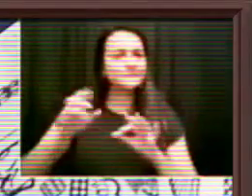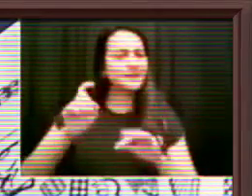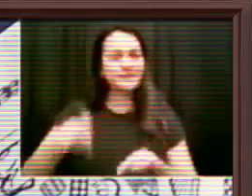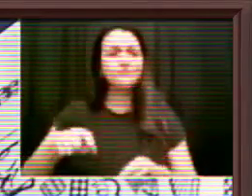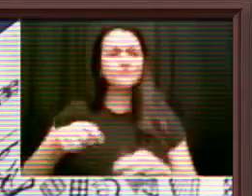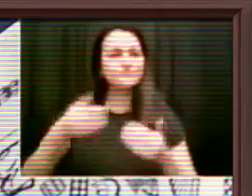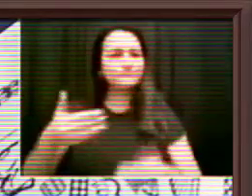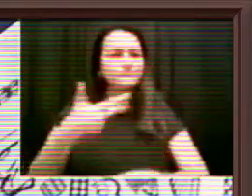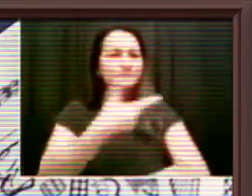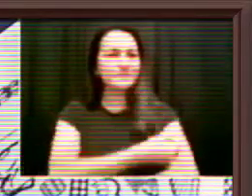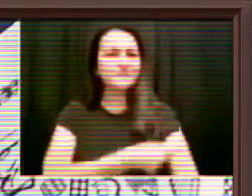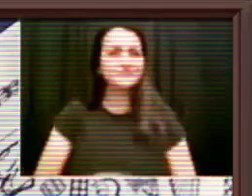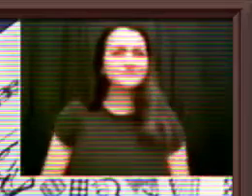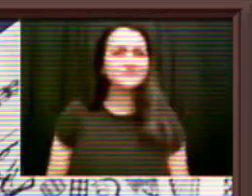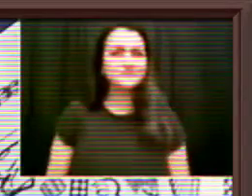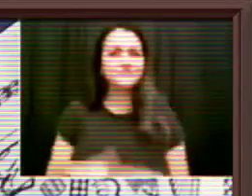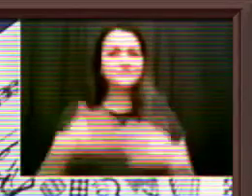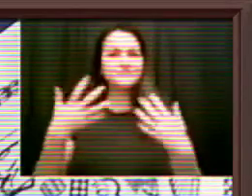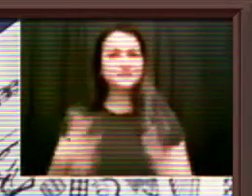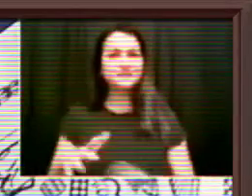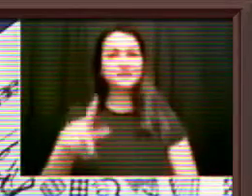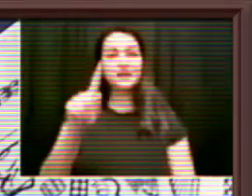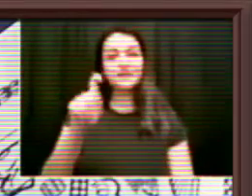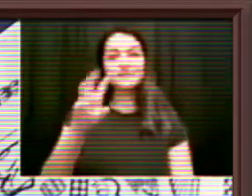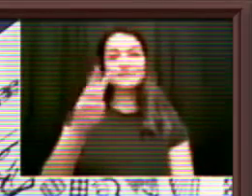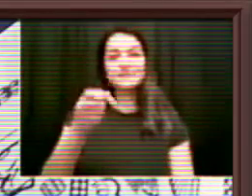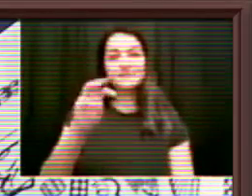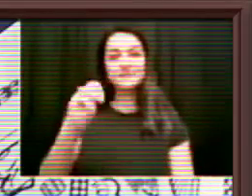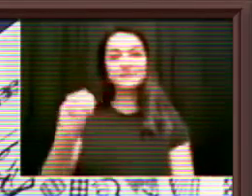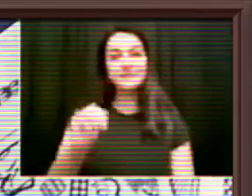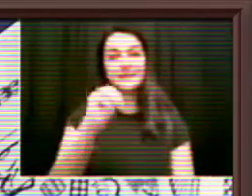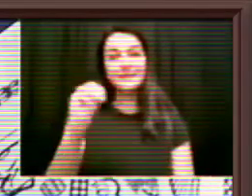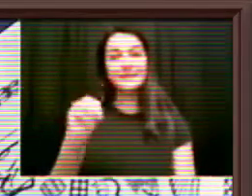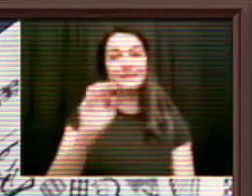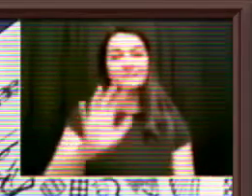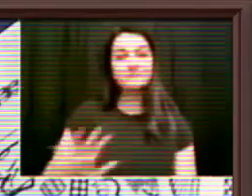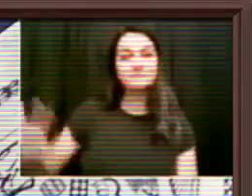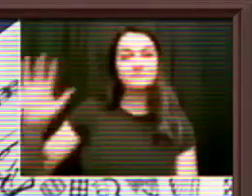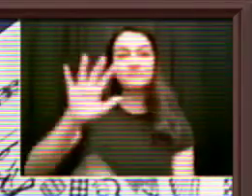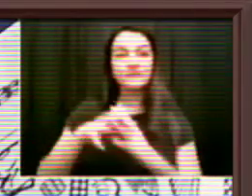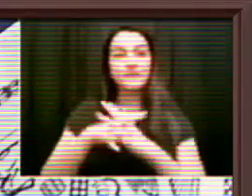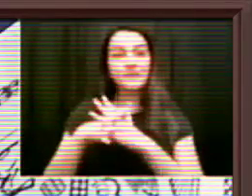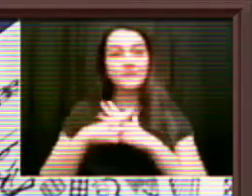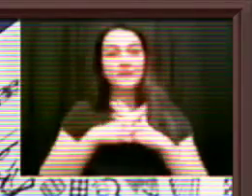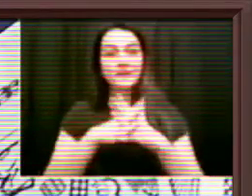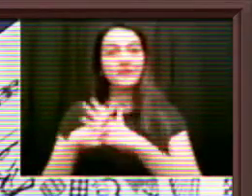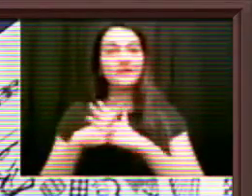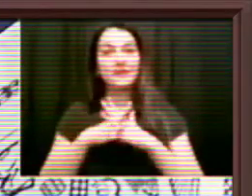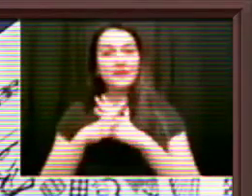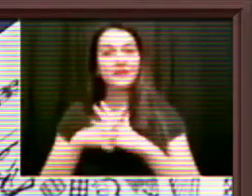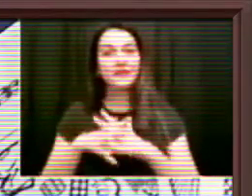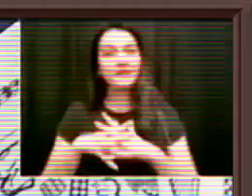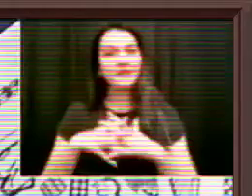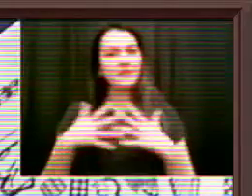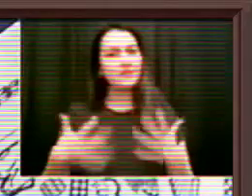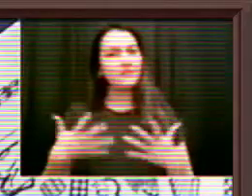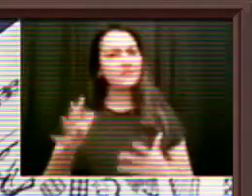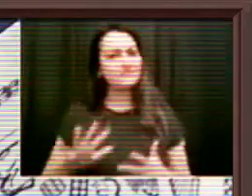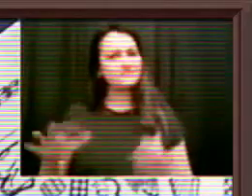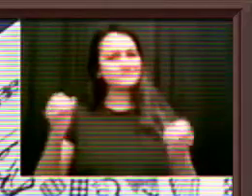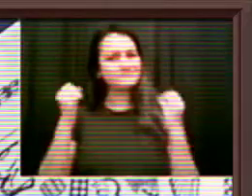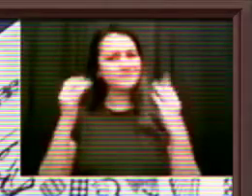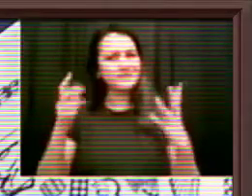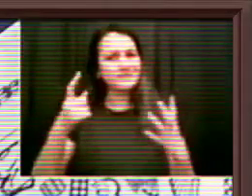man. And you got a lot of black folks who don't understand what's going on, because we've been so conditioned